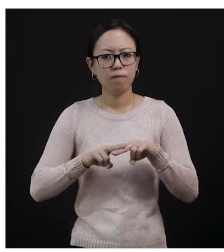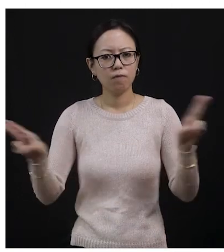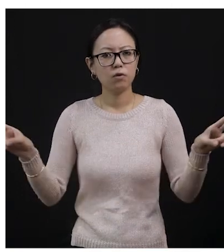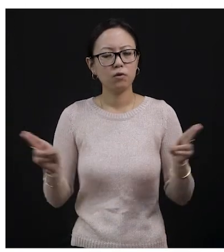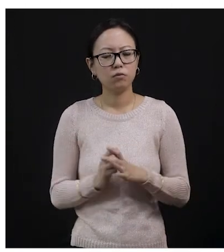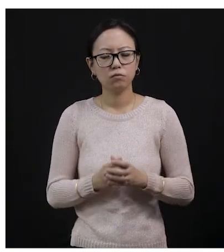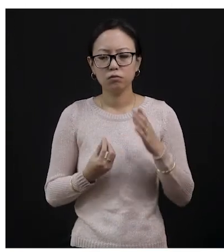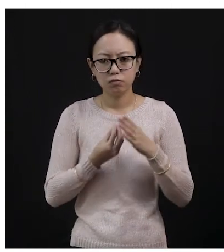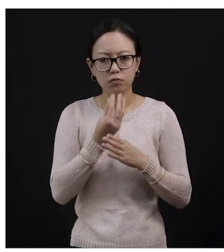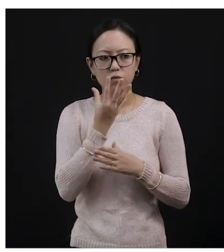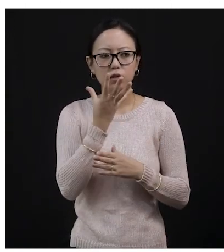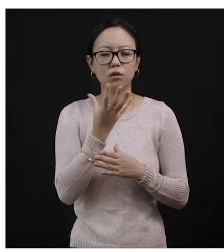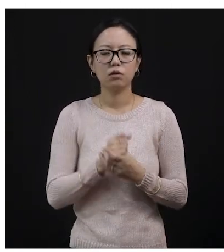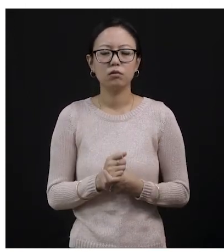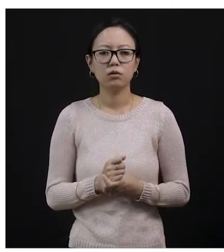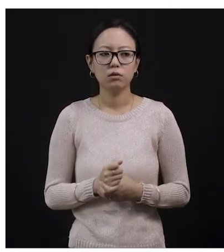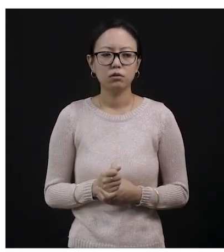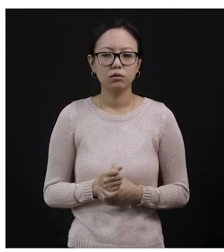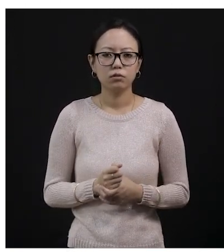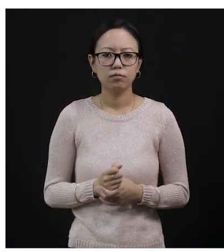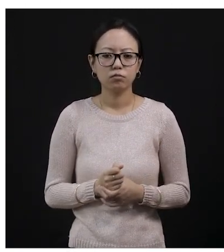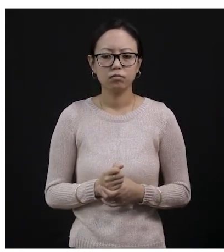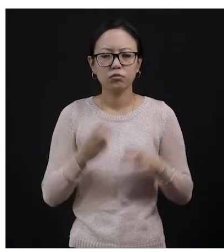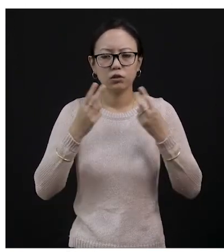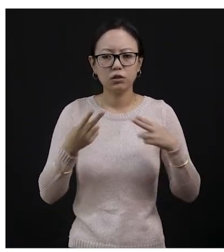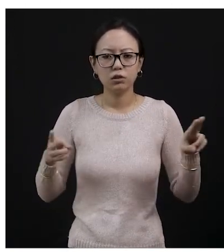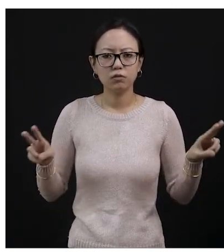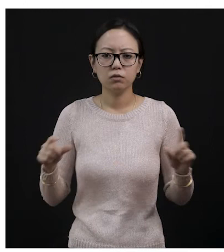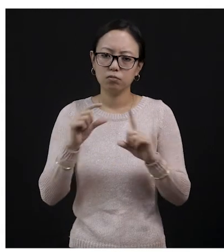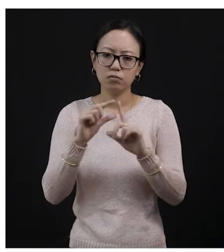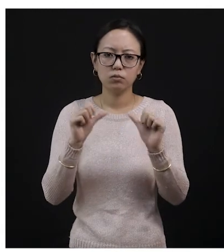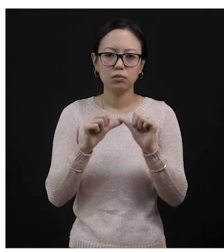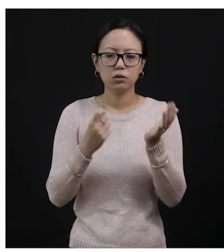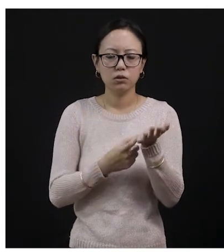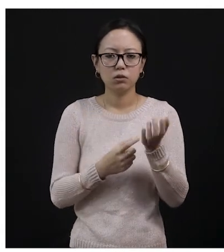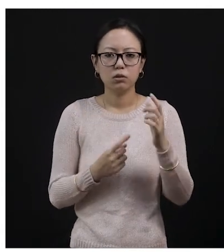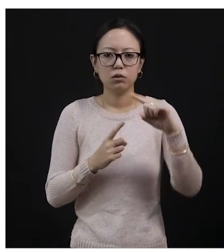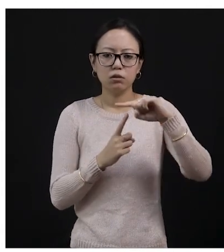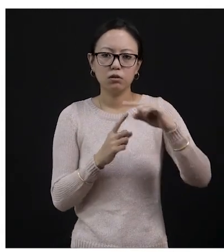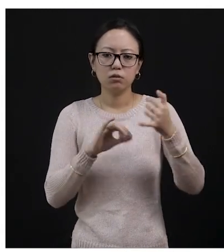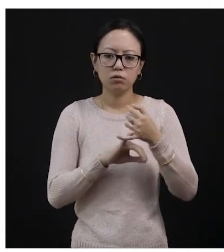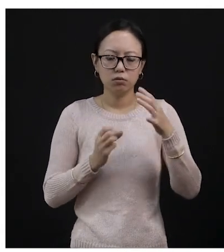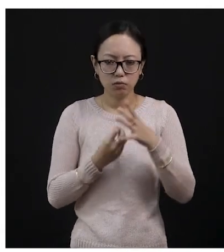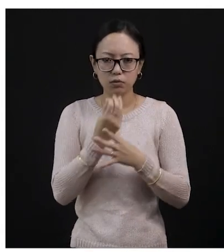and let us find out the different parts of a flower, all right? The green